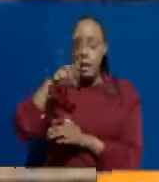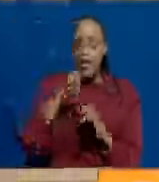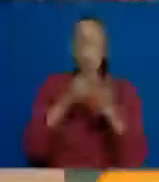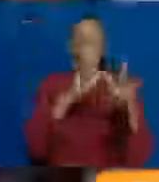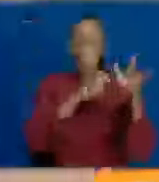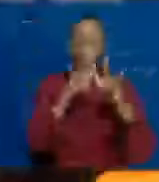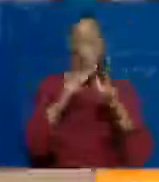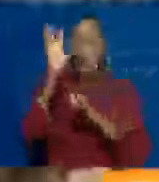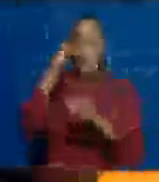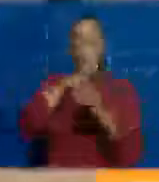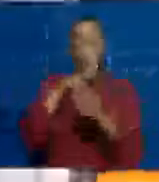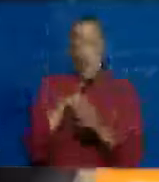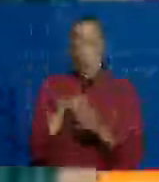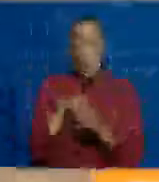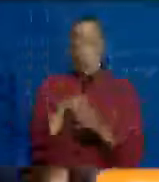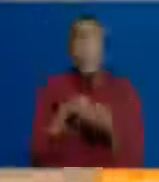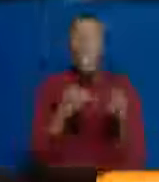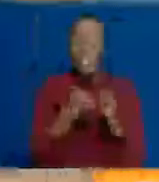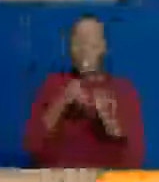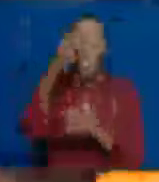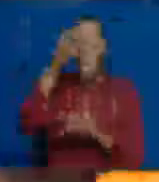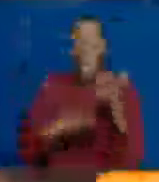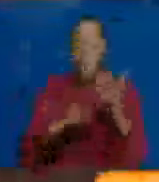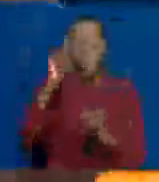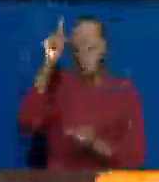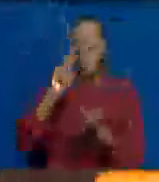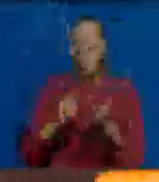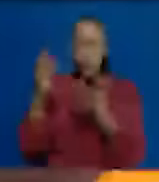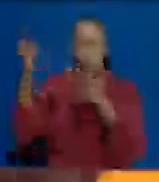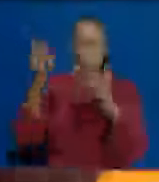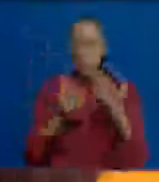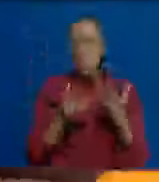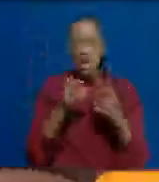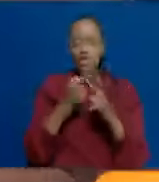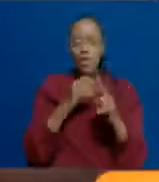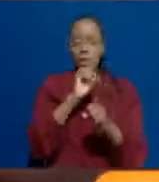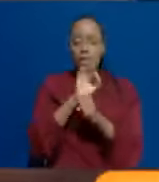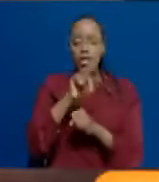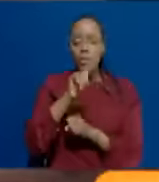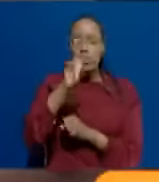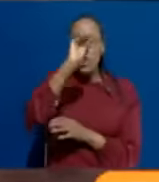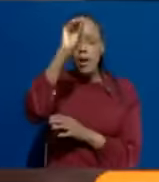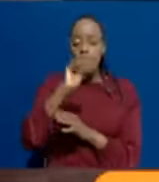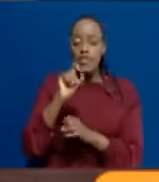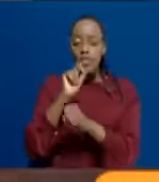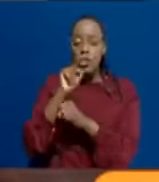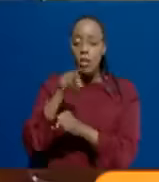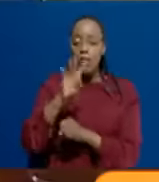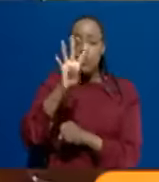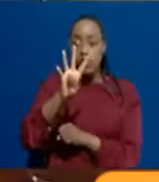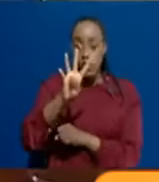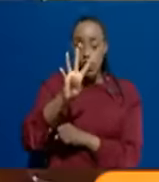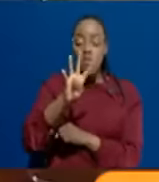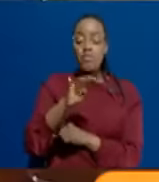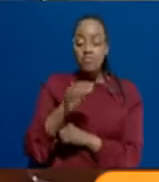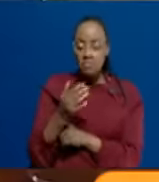foreign investments, with reduction in imports failing from 13.2% to